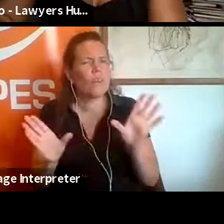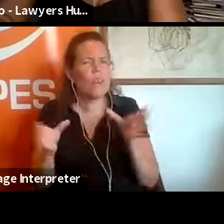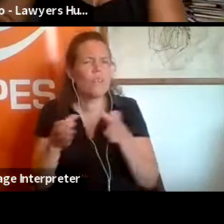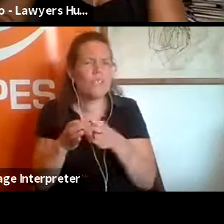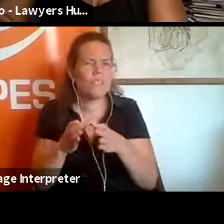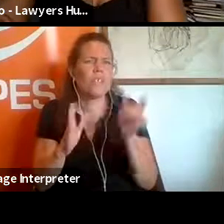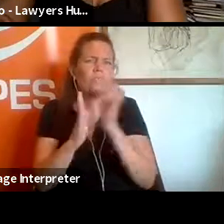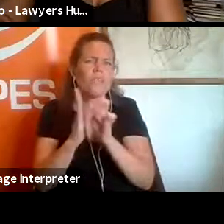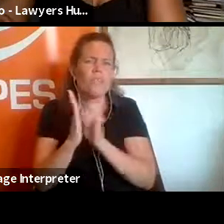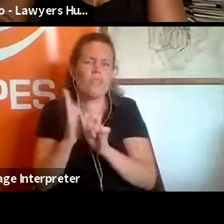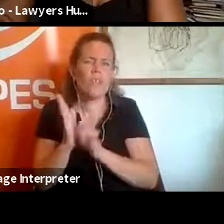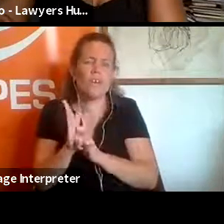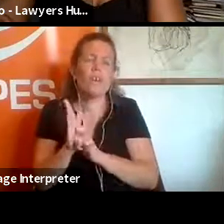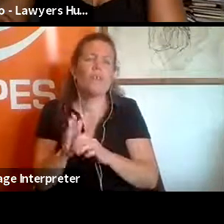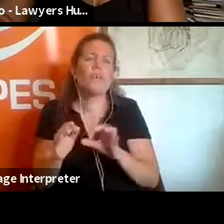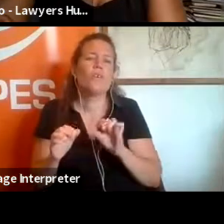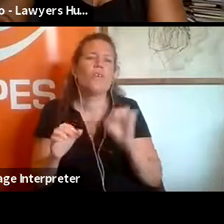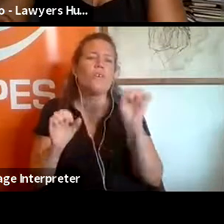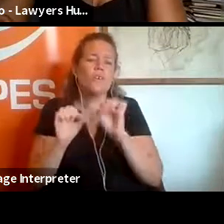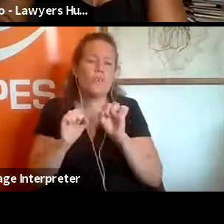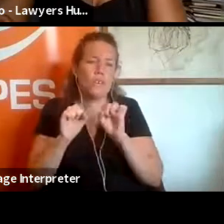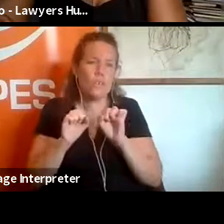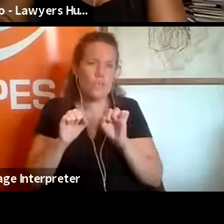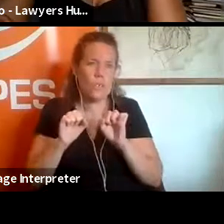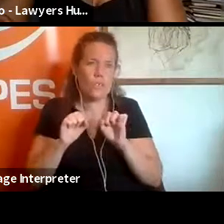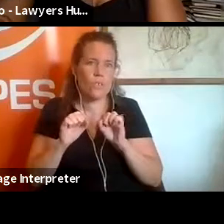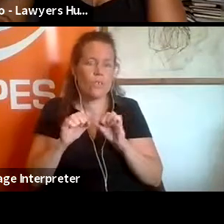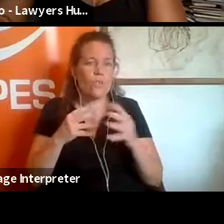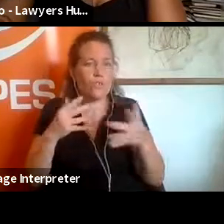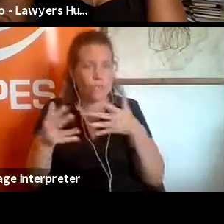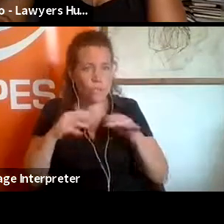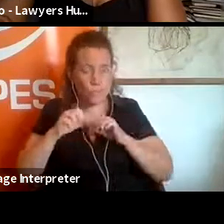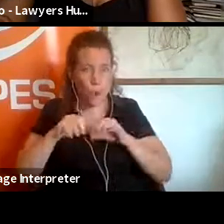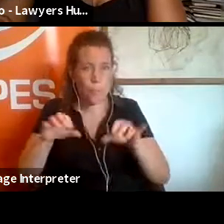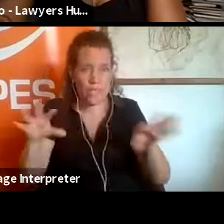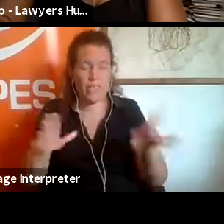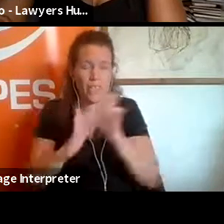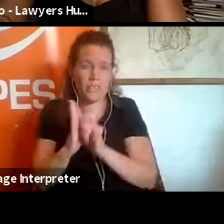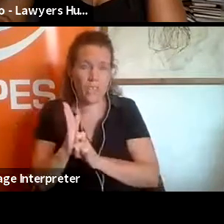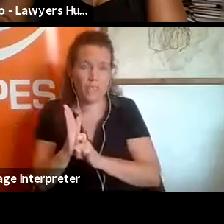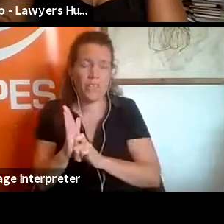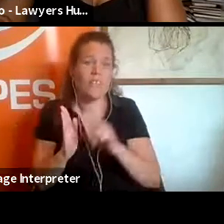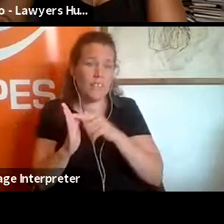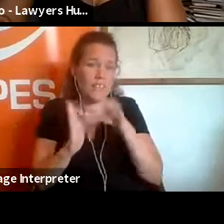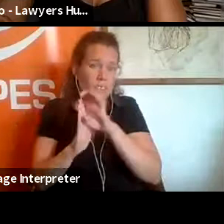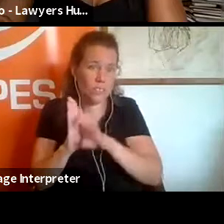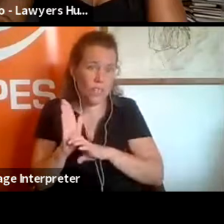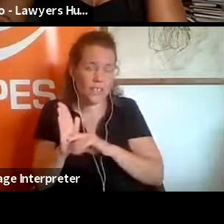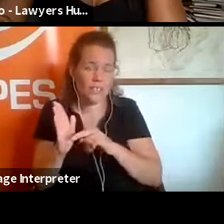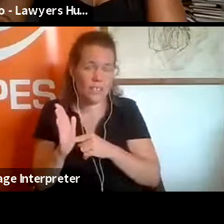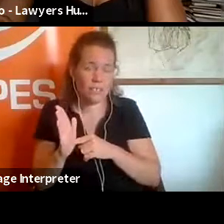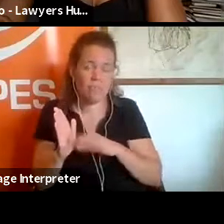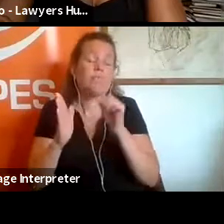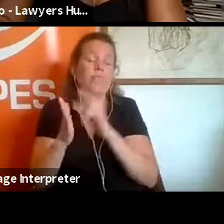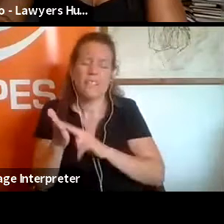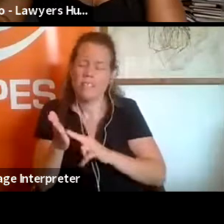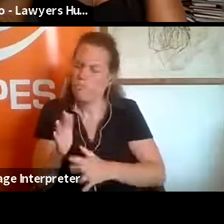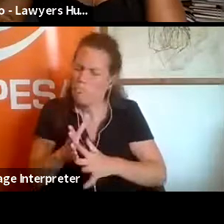social media charter. And so far, I feel that that charter would benefit immensely